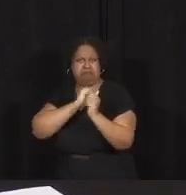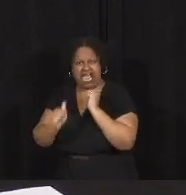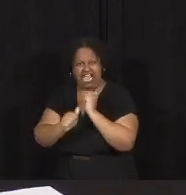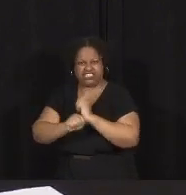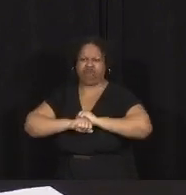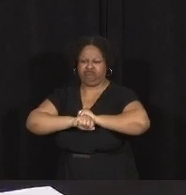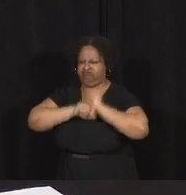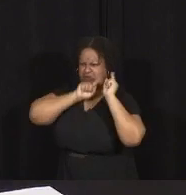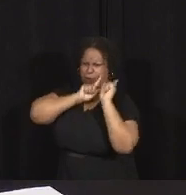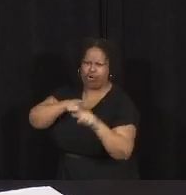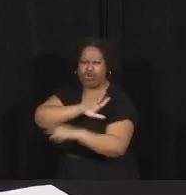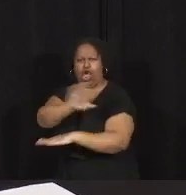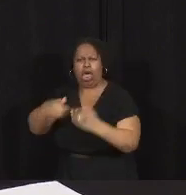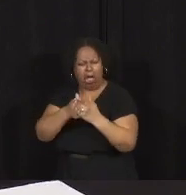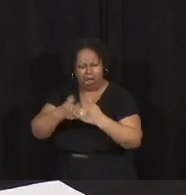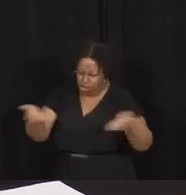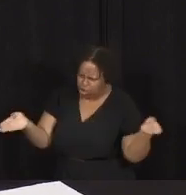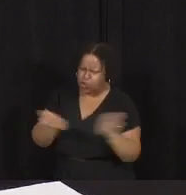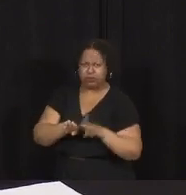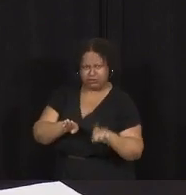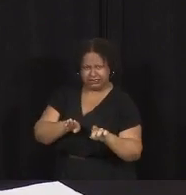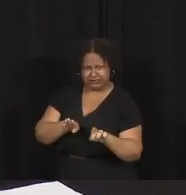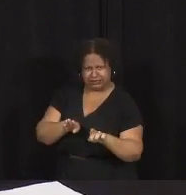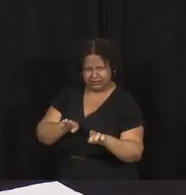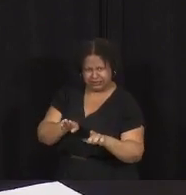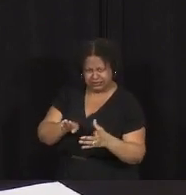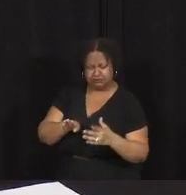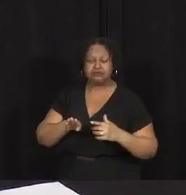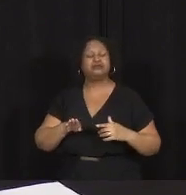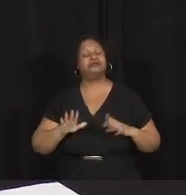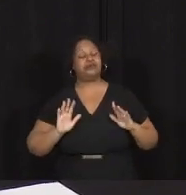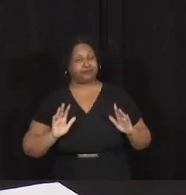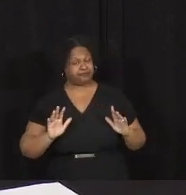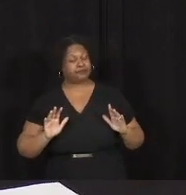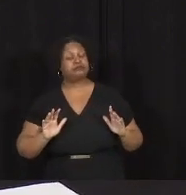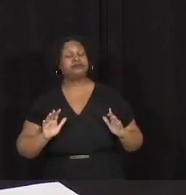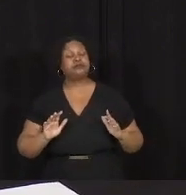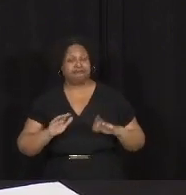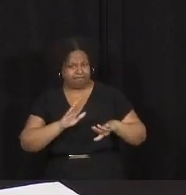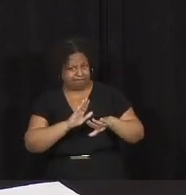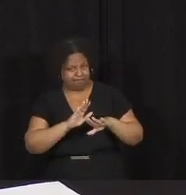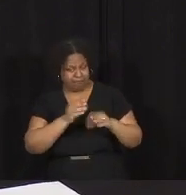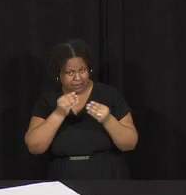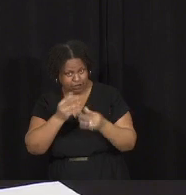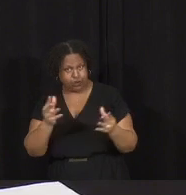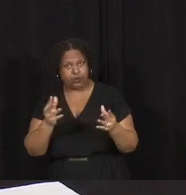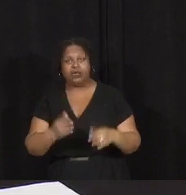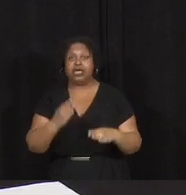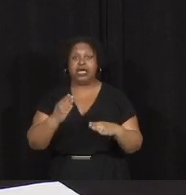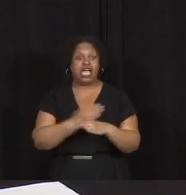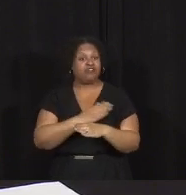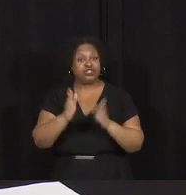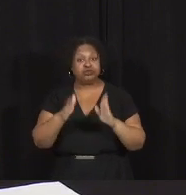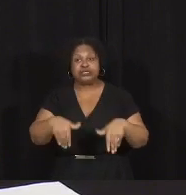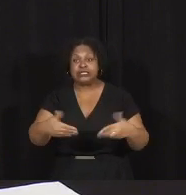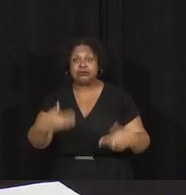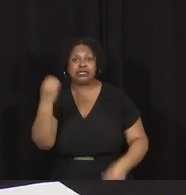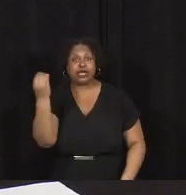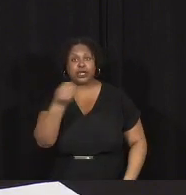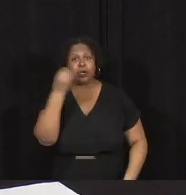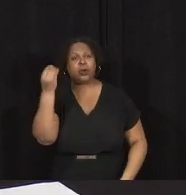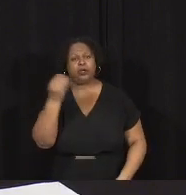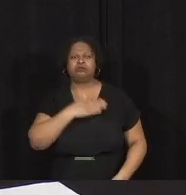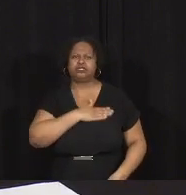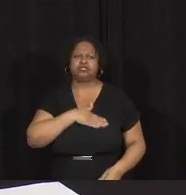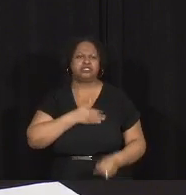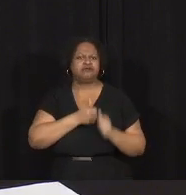So the average person needs to do the things that they have been asked to do. They